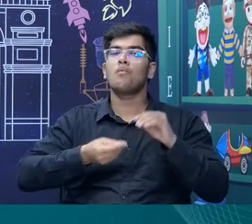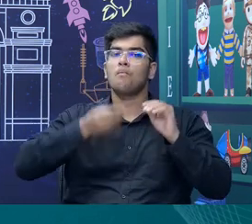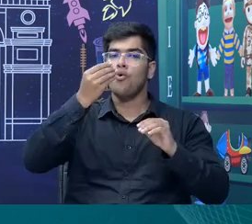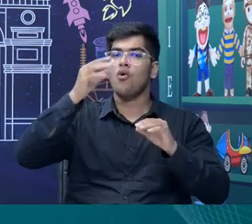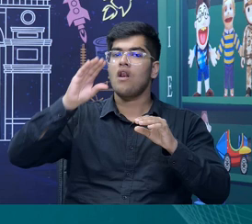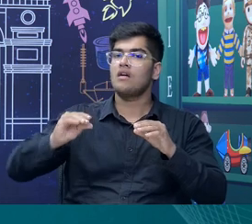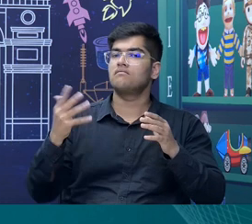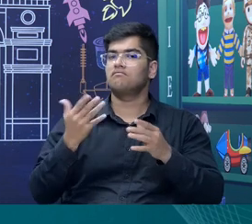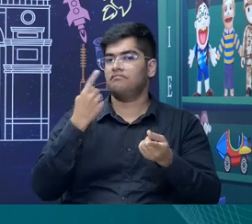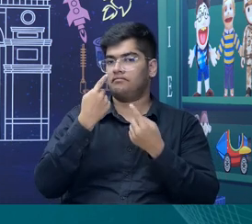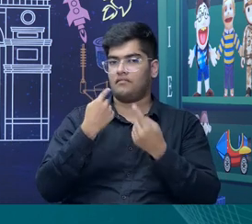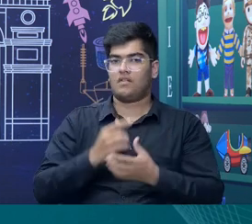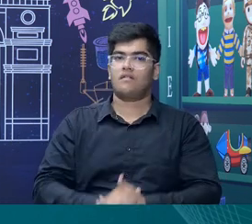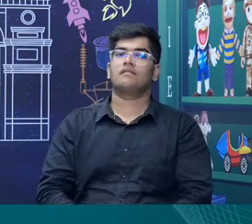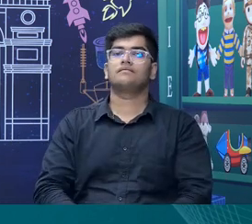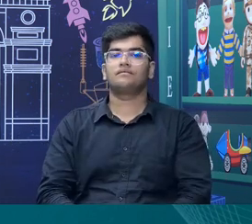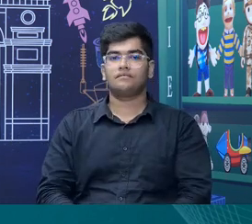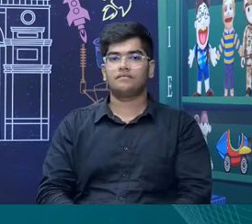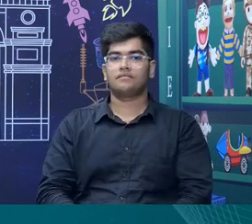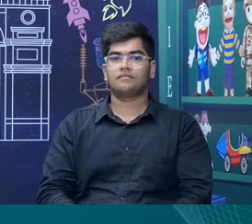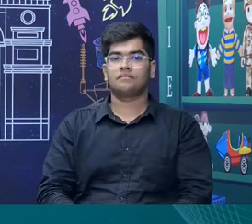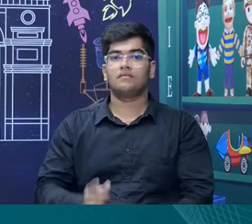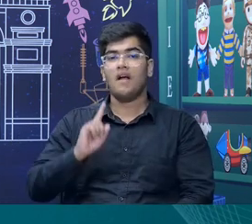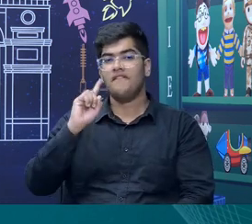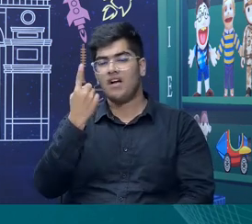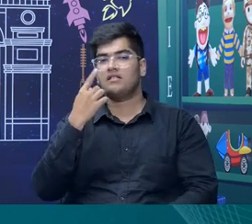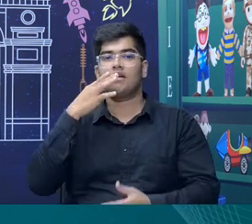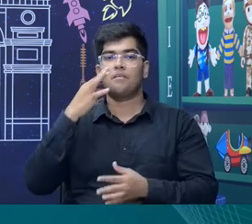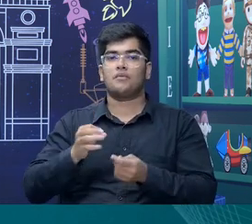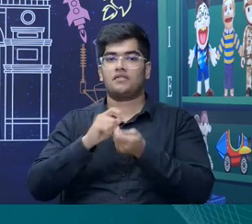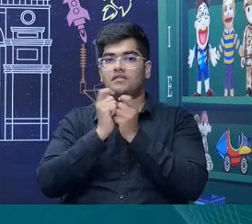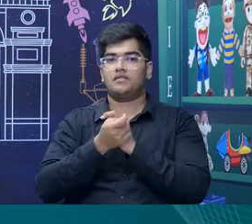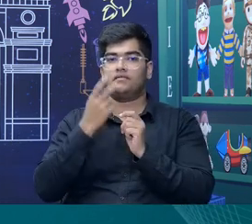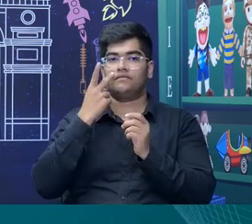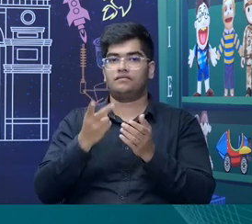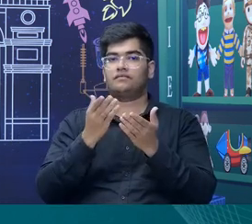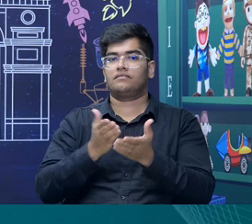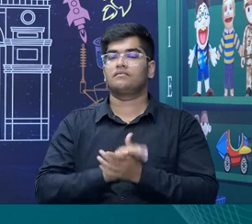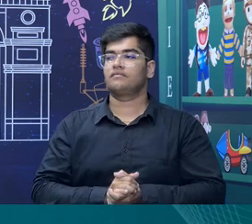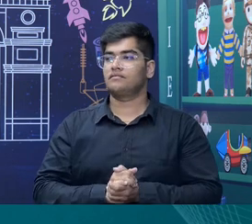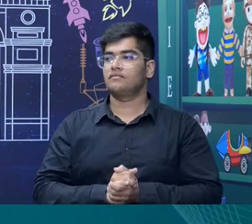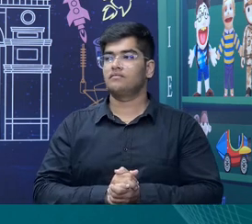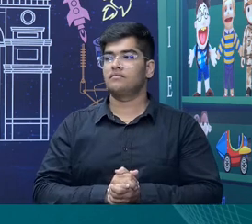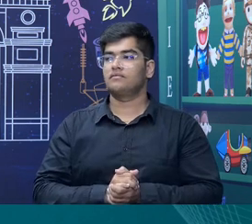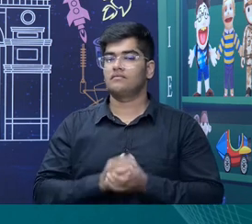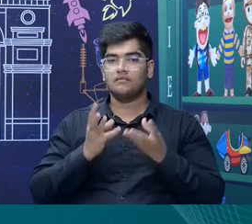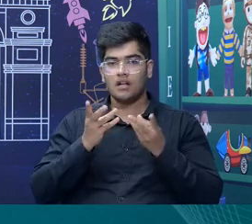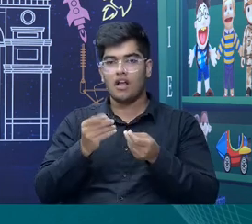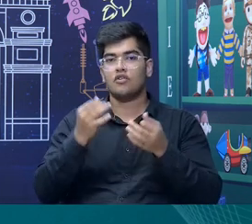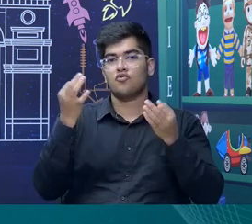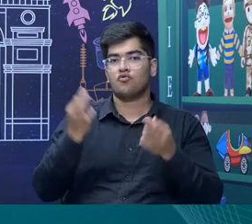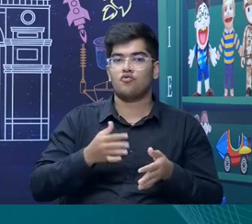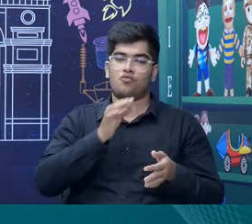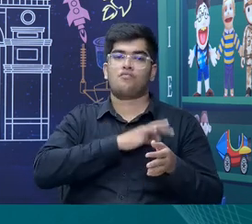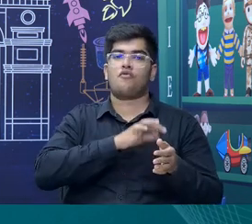the first important adjustment can you see this calculation of new profit